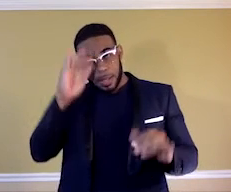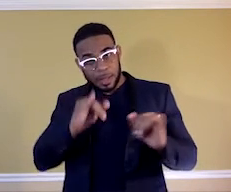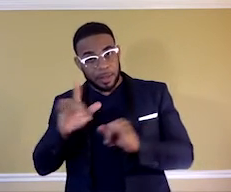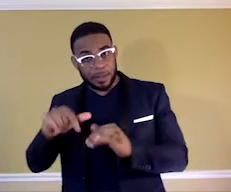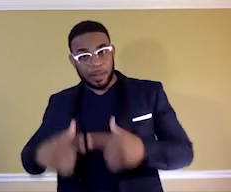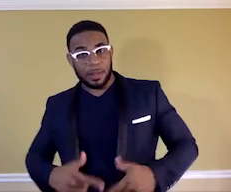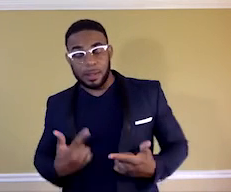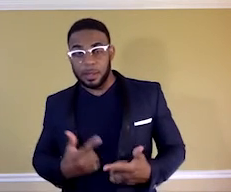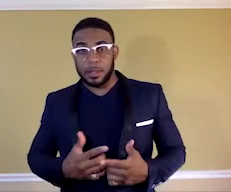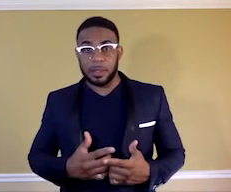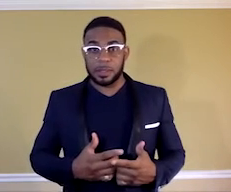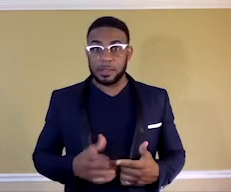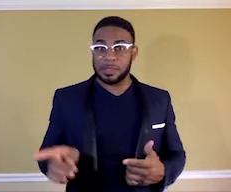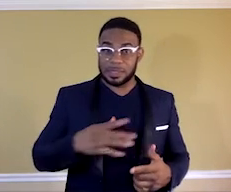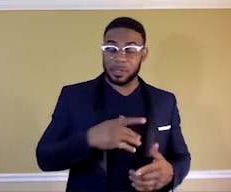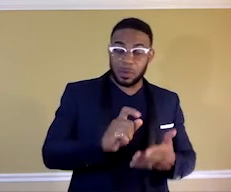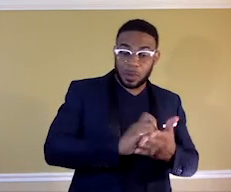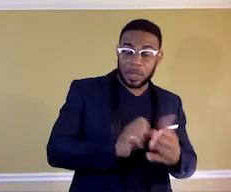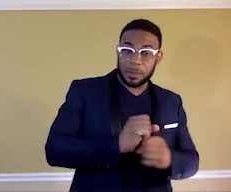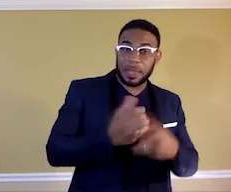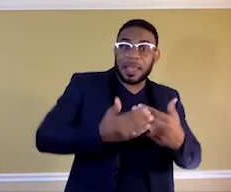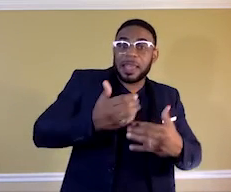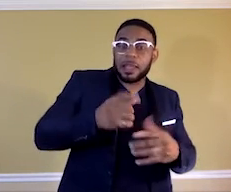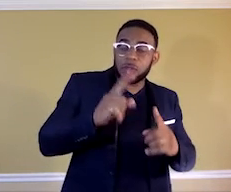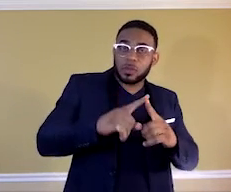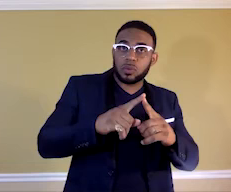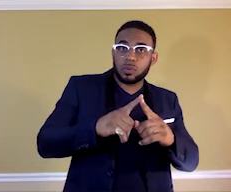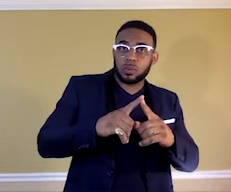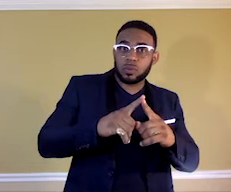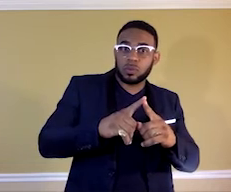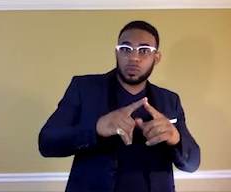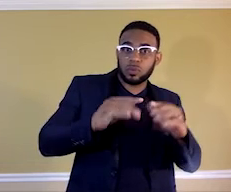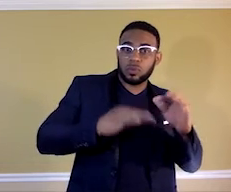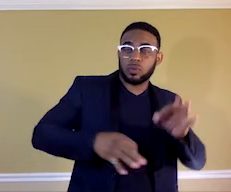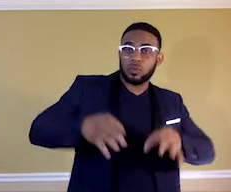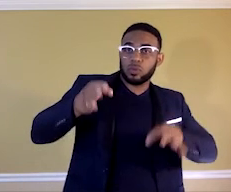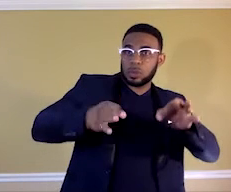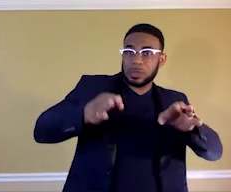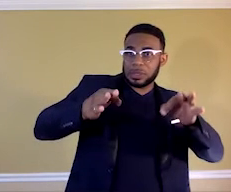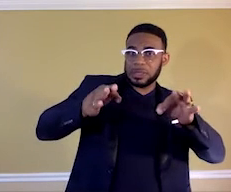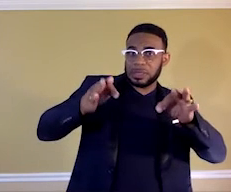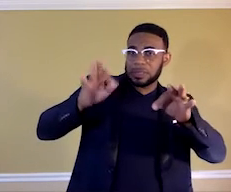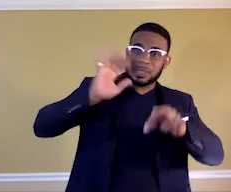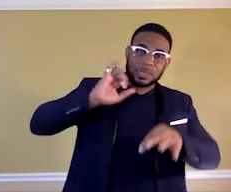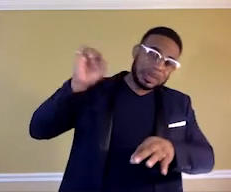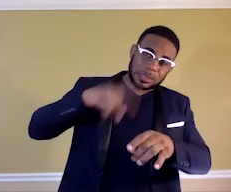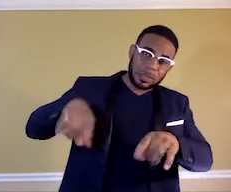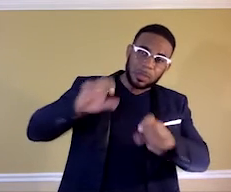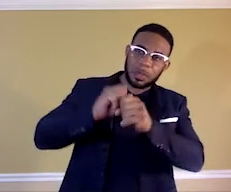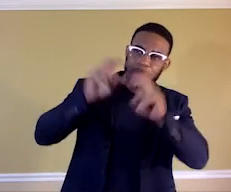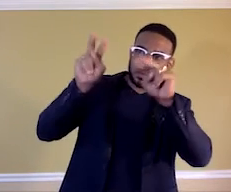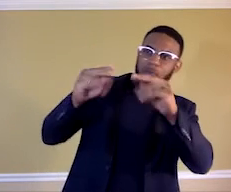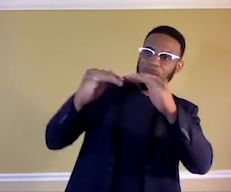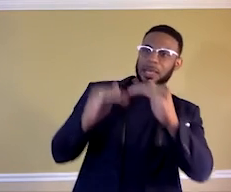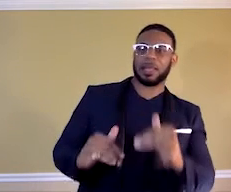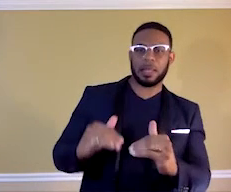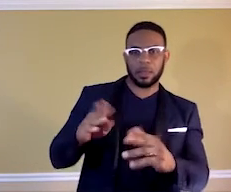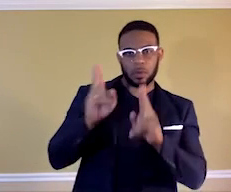their lives. And she writes that it makes it easier to judicially lynch those who have been made perceivable as less than